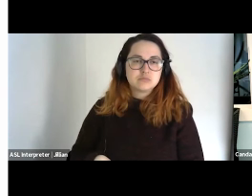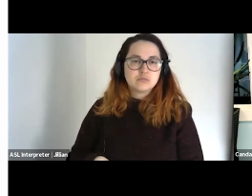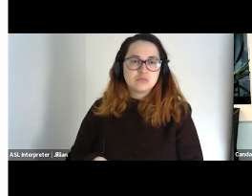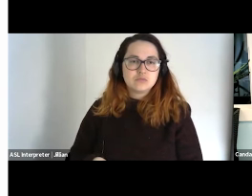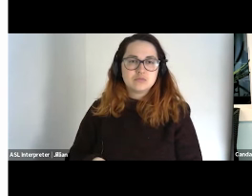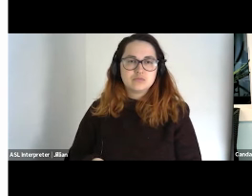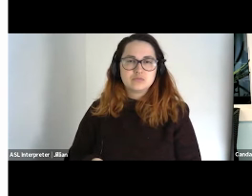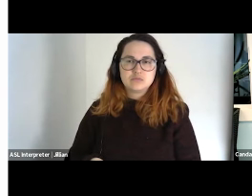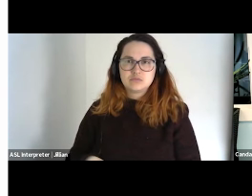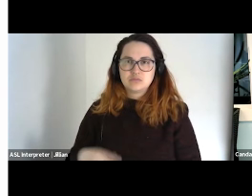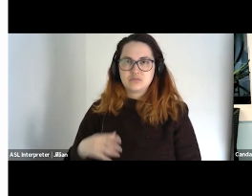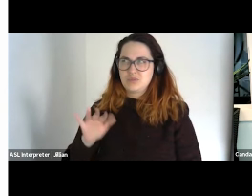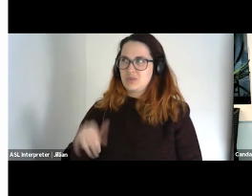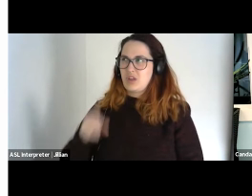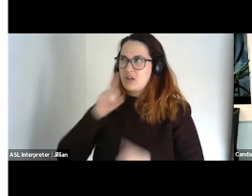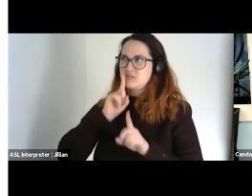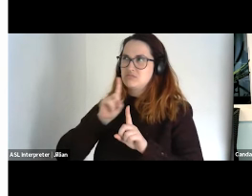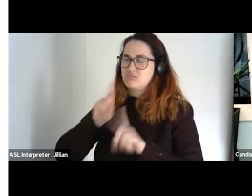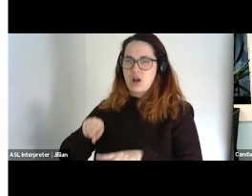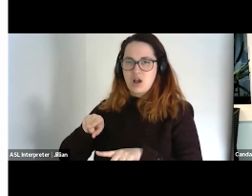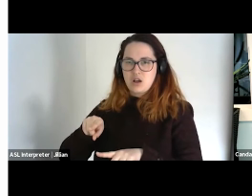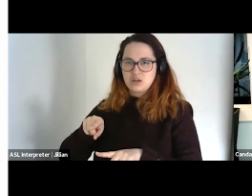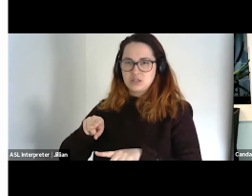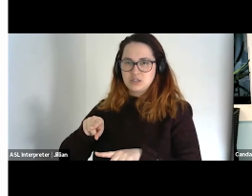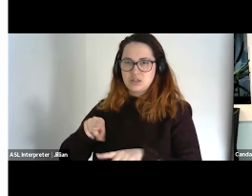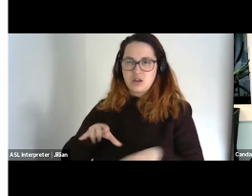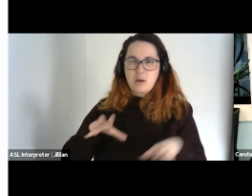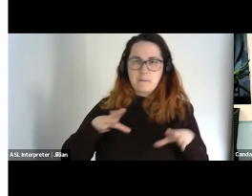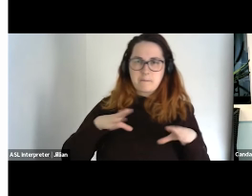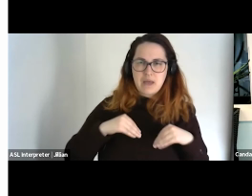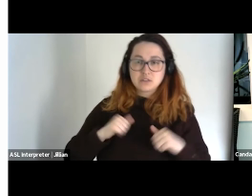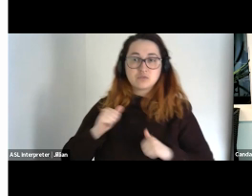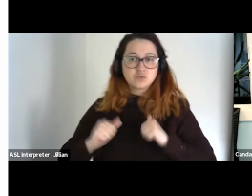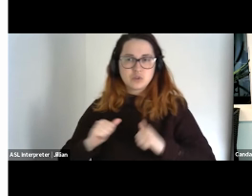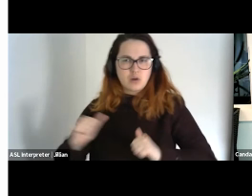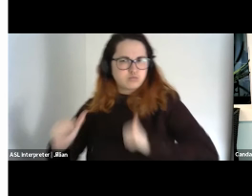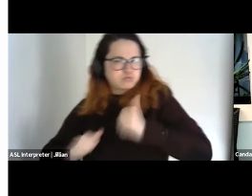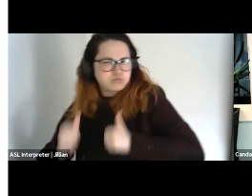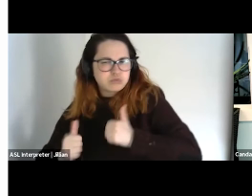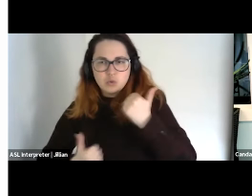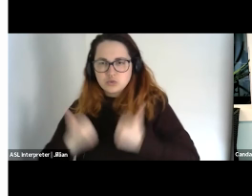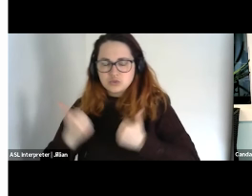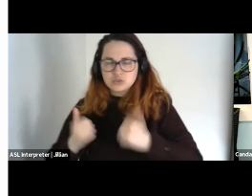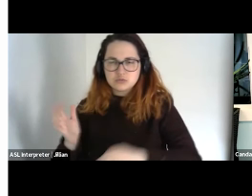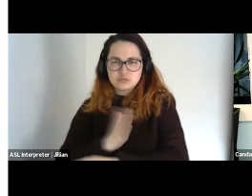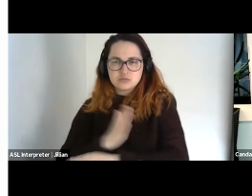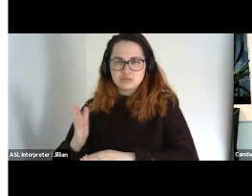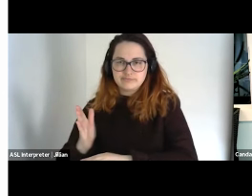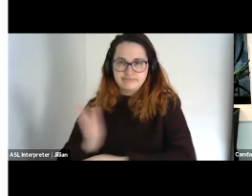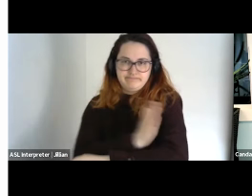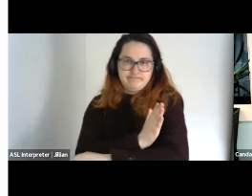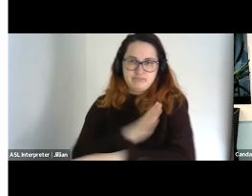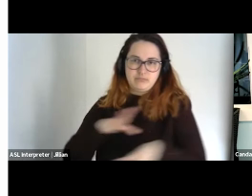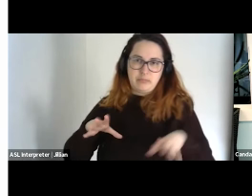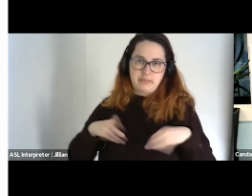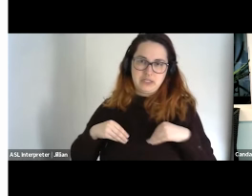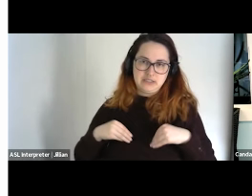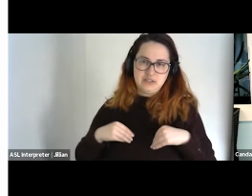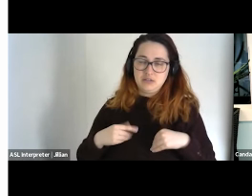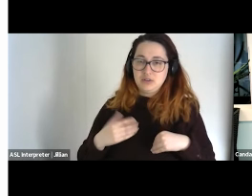what response was this? What was this a passive, assertive, or aggressive way of behaving? And it's certainly passive aggressive because